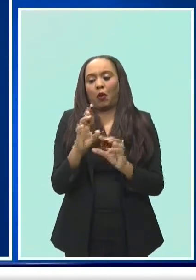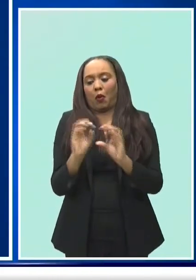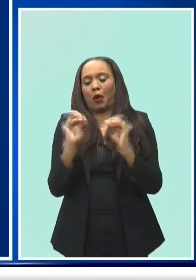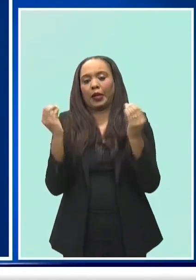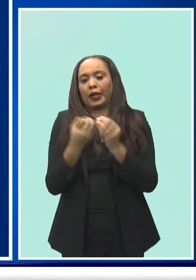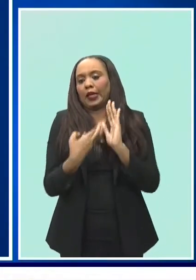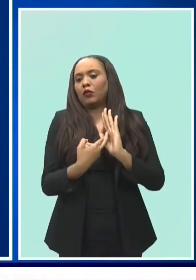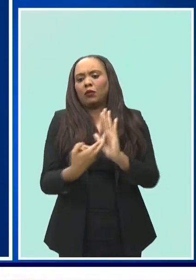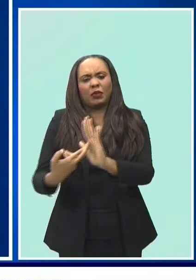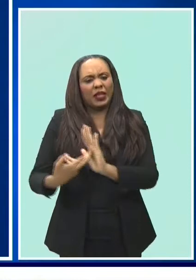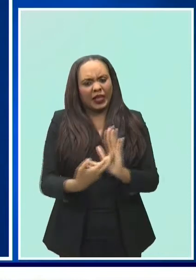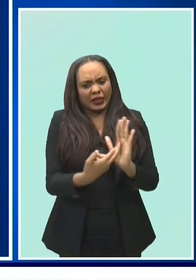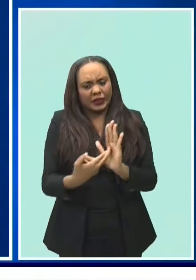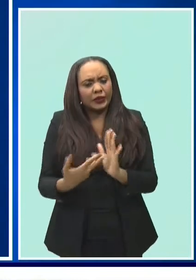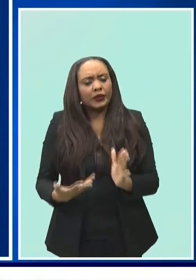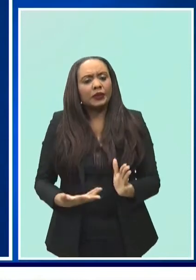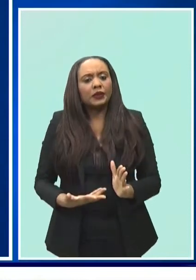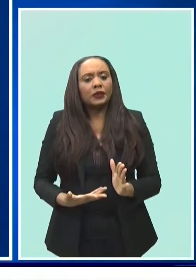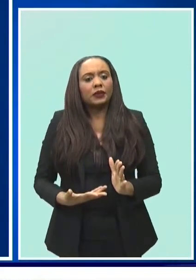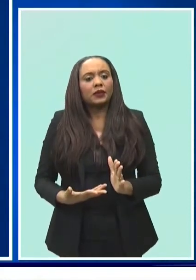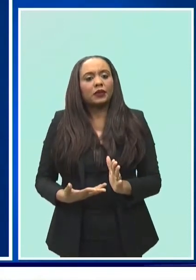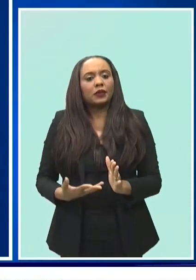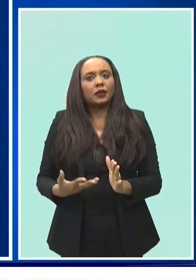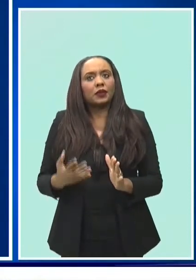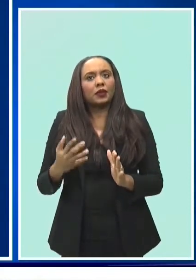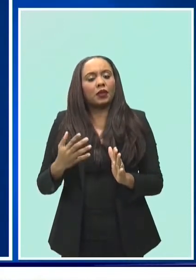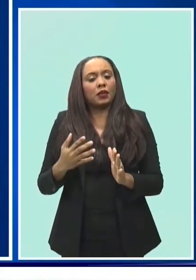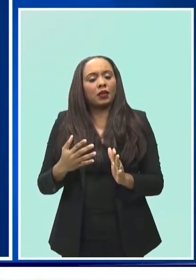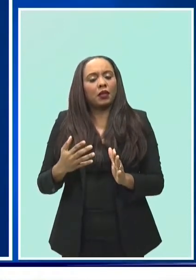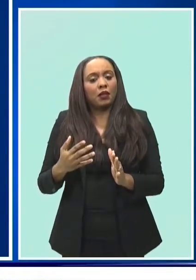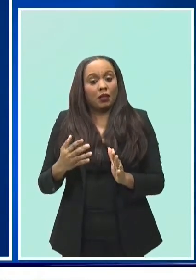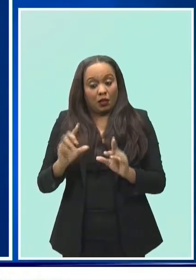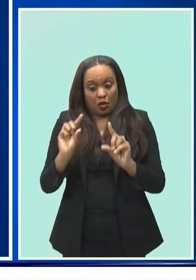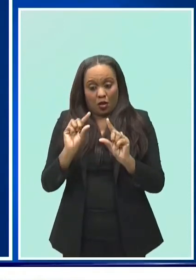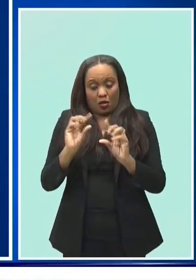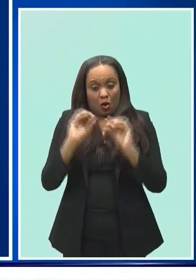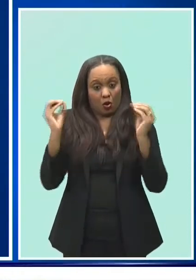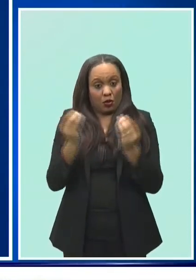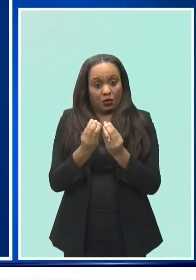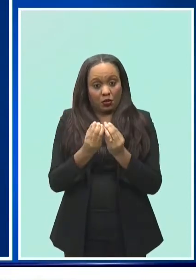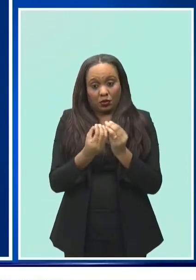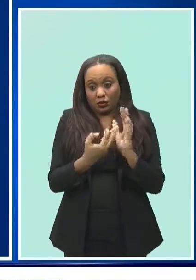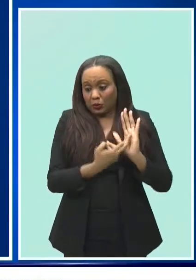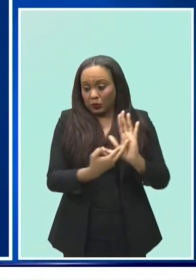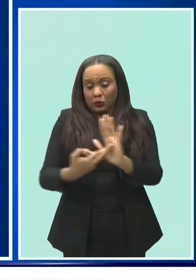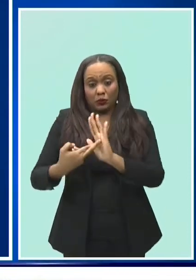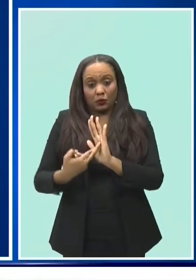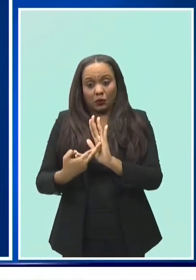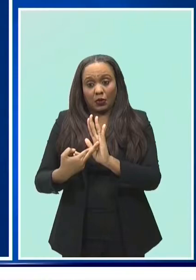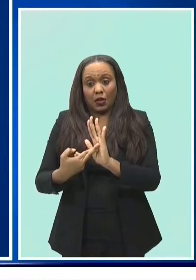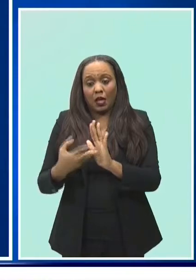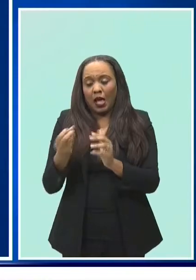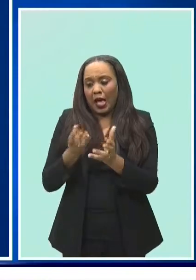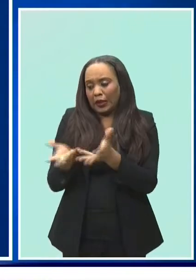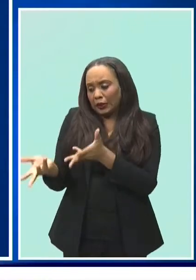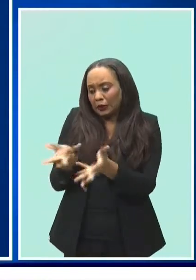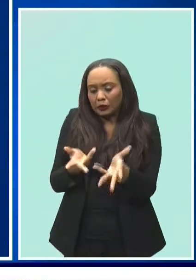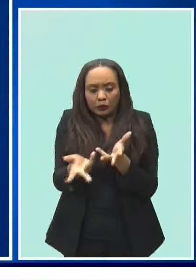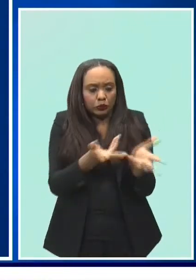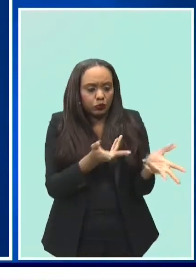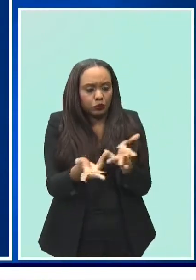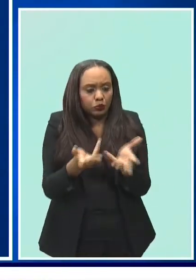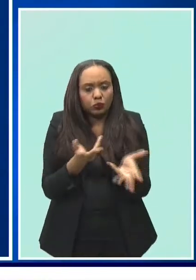representative bodies that they can go to, that they use to negotiate on